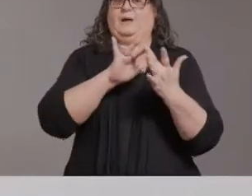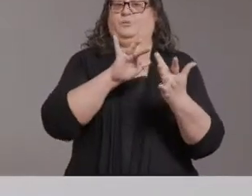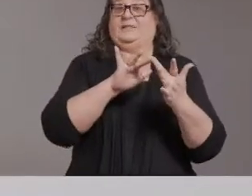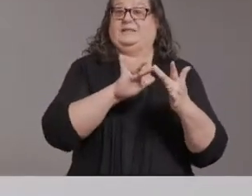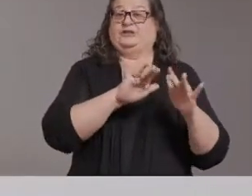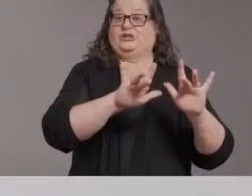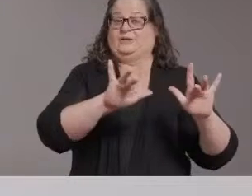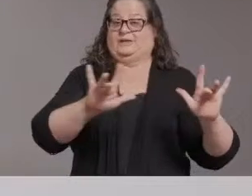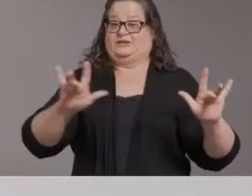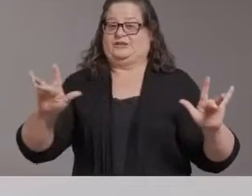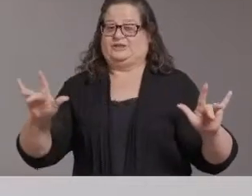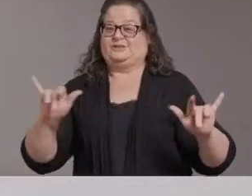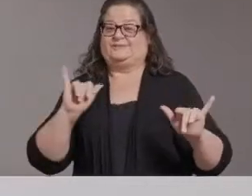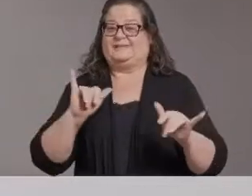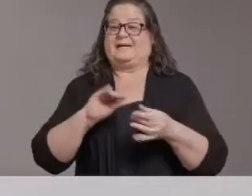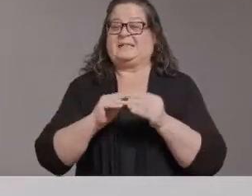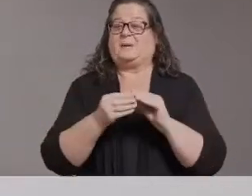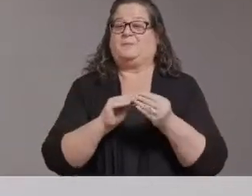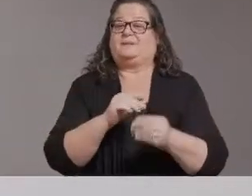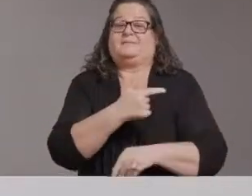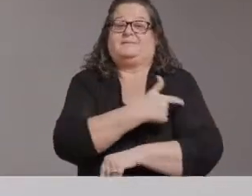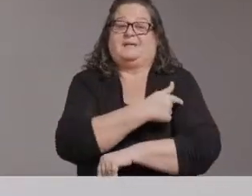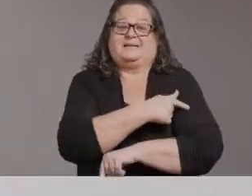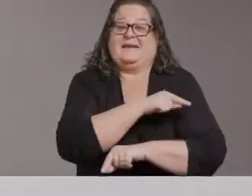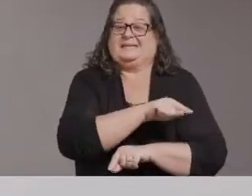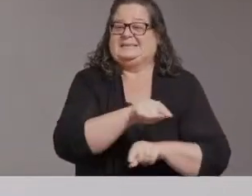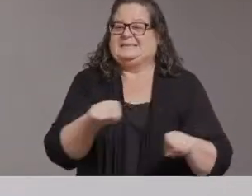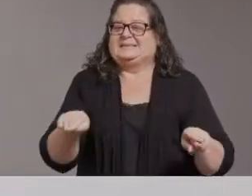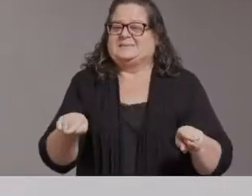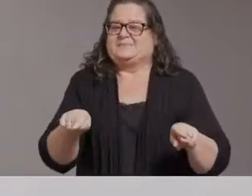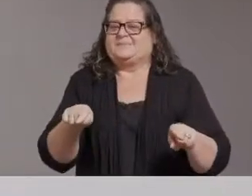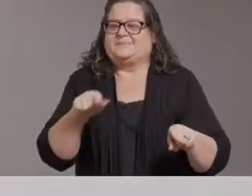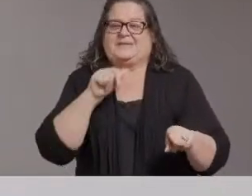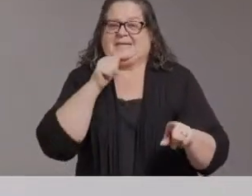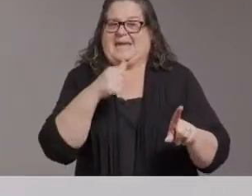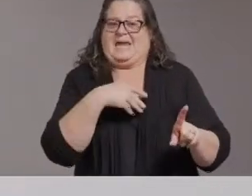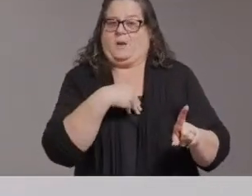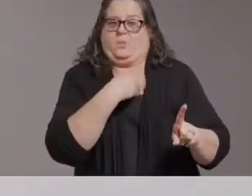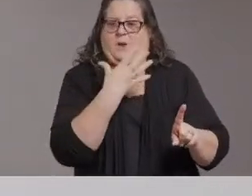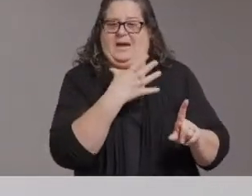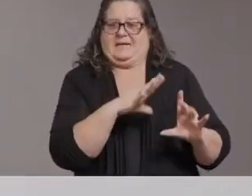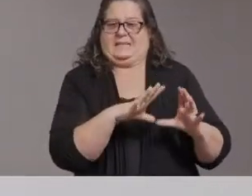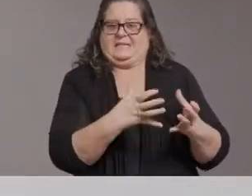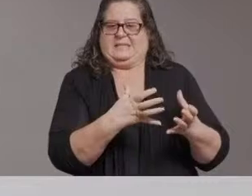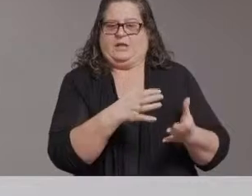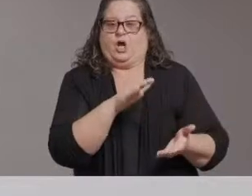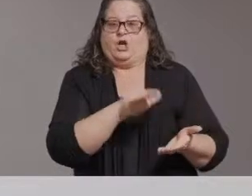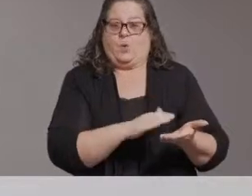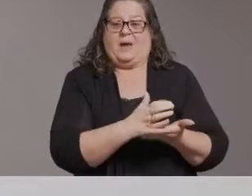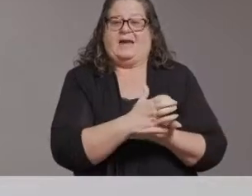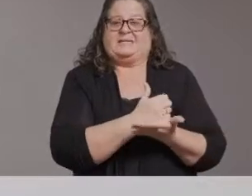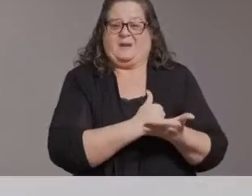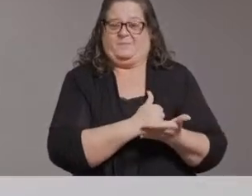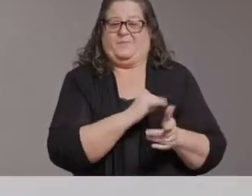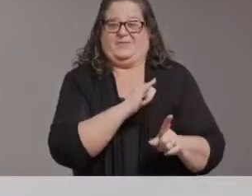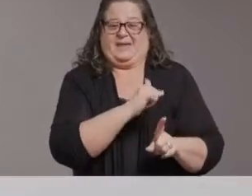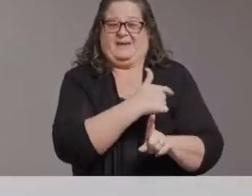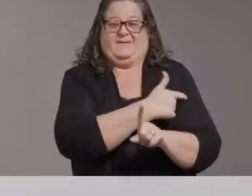where residents are predominantly people of color and more impoverished. Have you seen any improvement on those numbers as a result